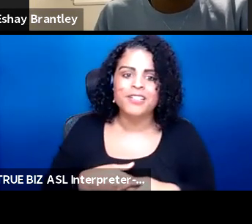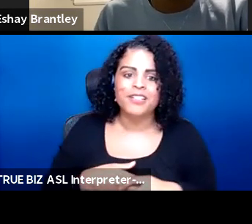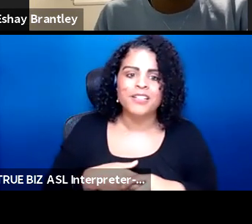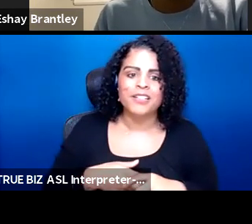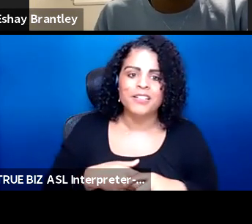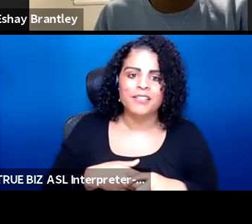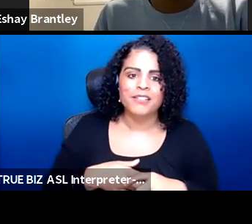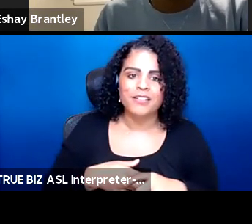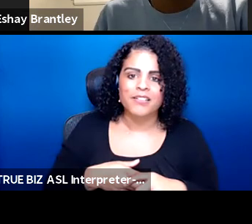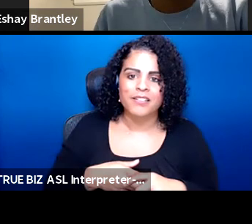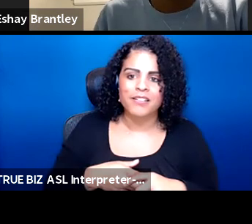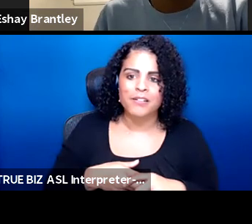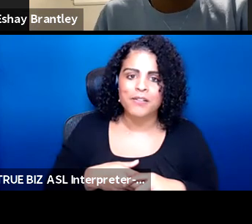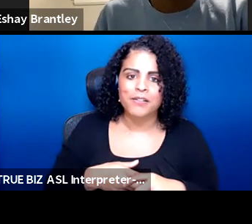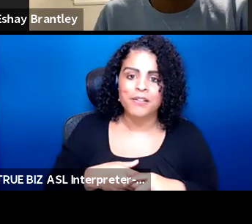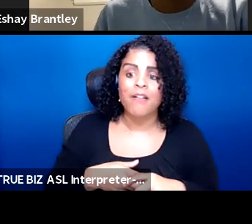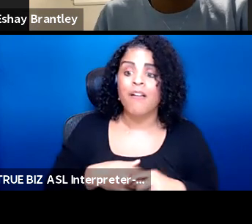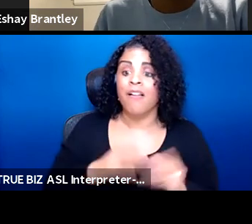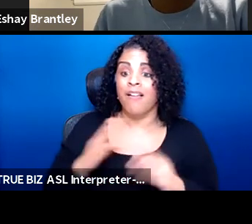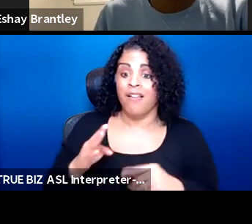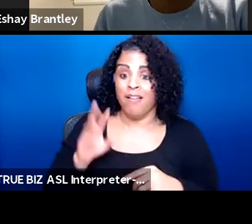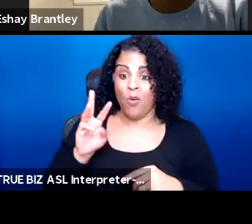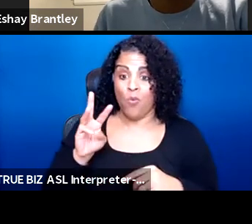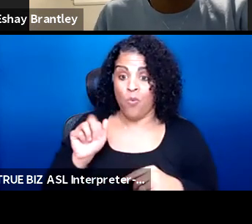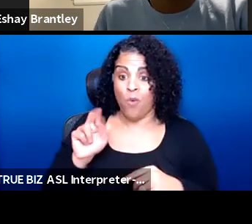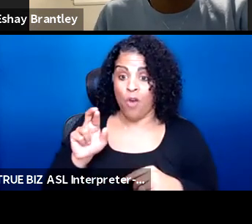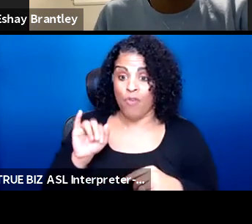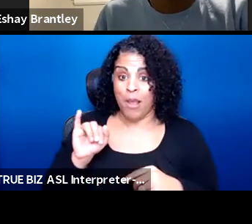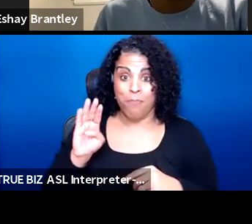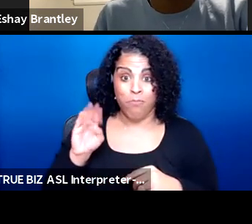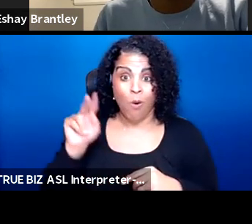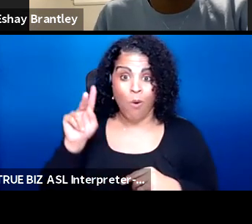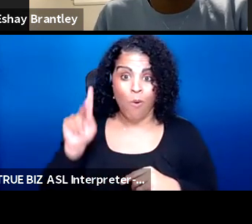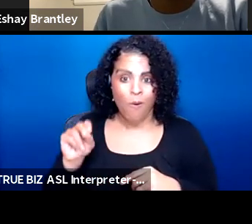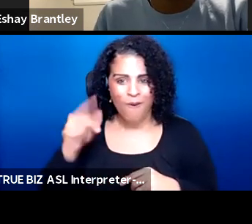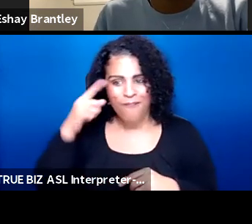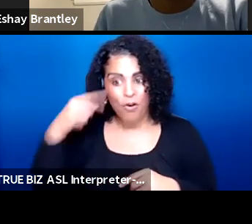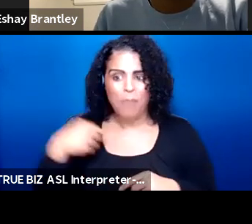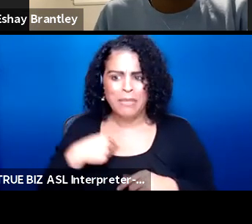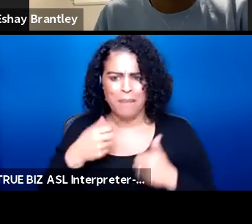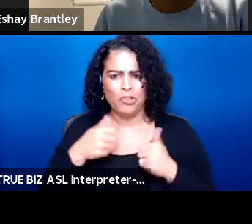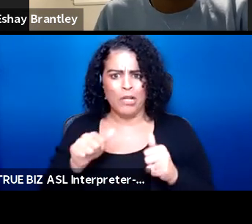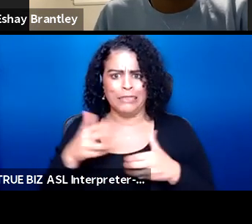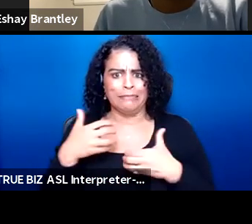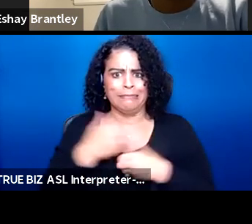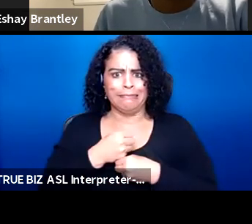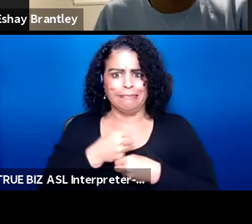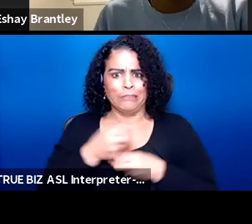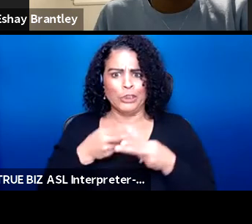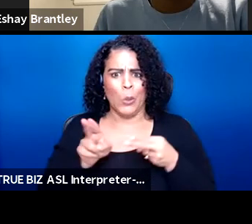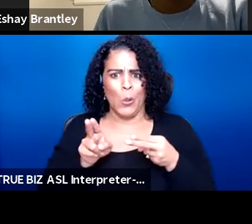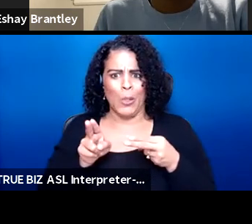you. For me, I'm gonna try and make this short.